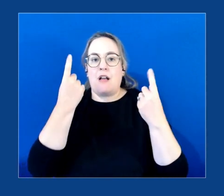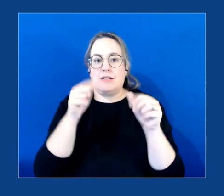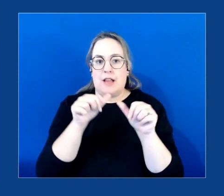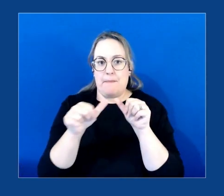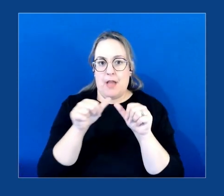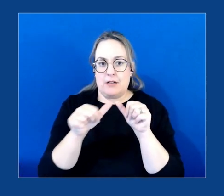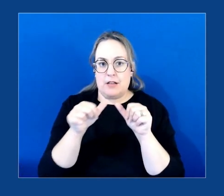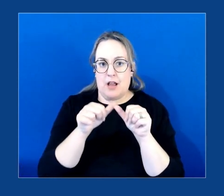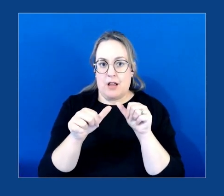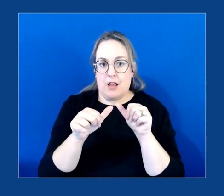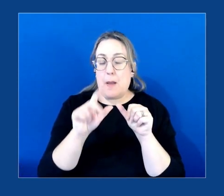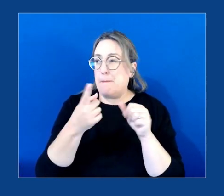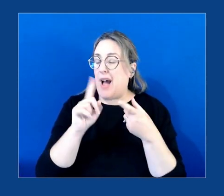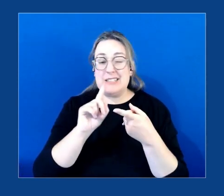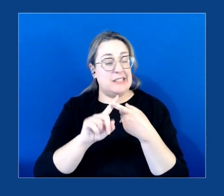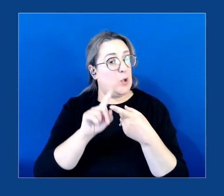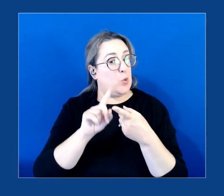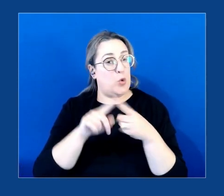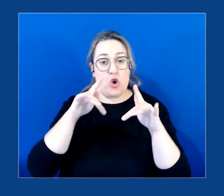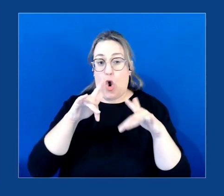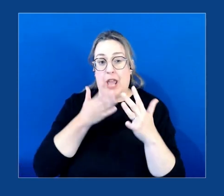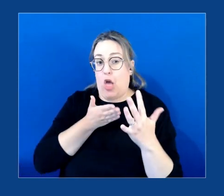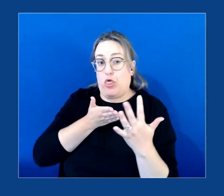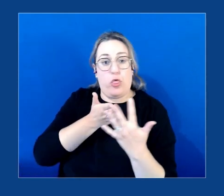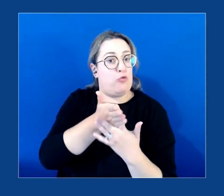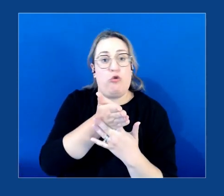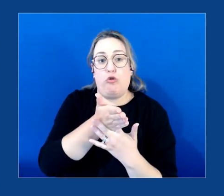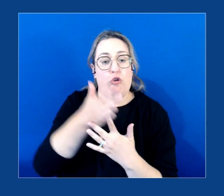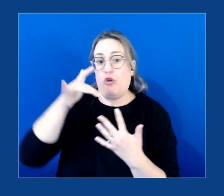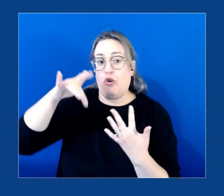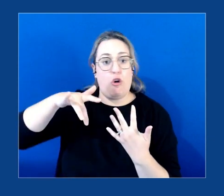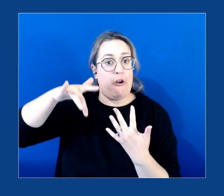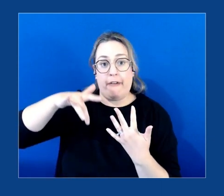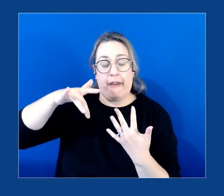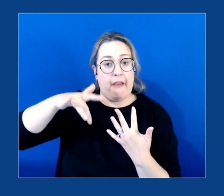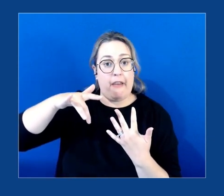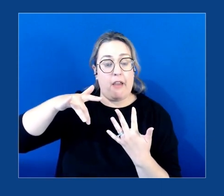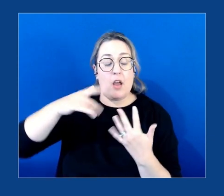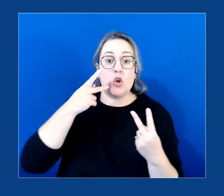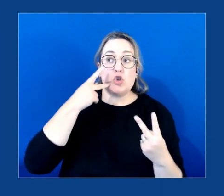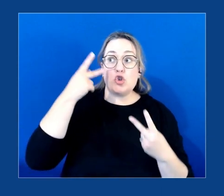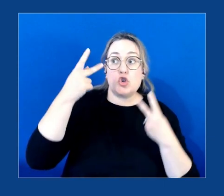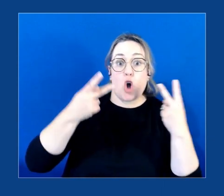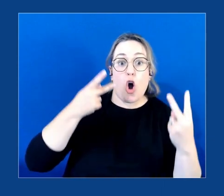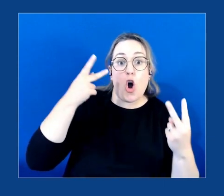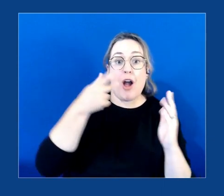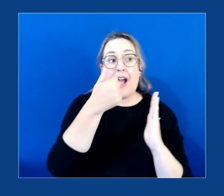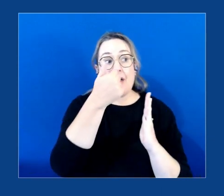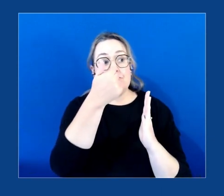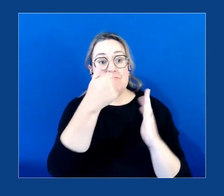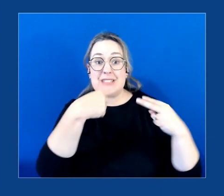penetrated, that Indigenous song and dance is not entertainment. You know, it can be entertainment, of